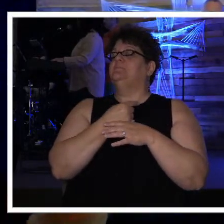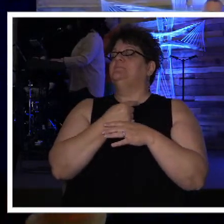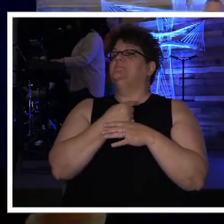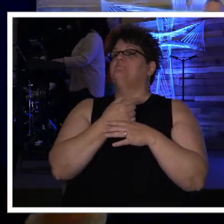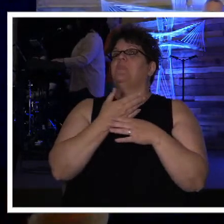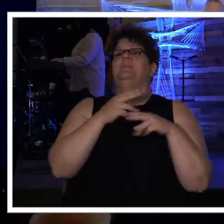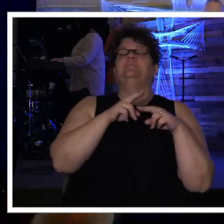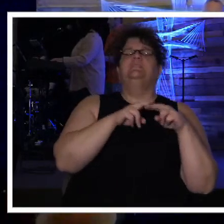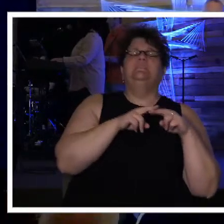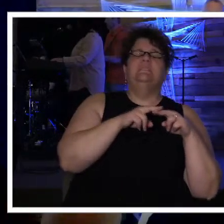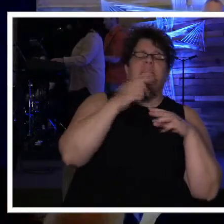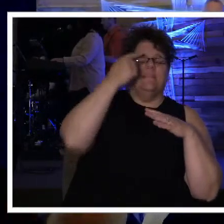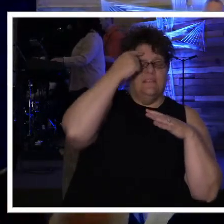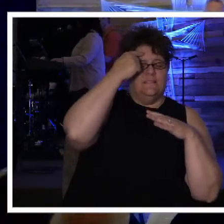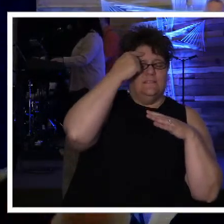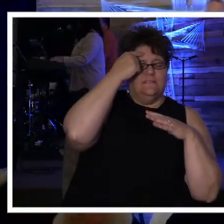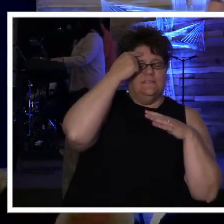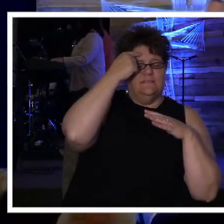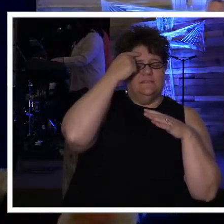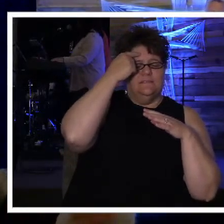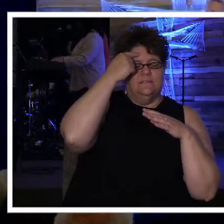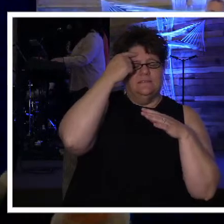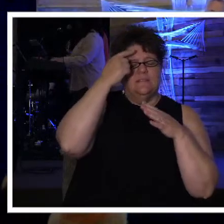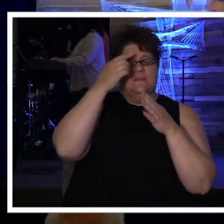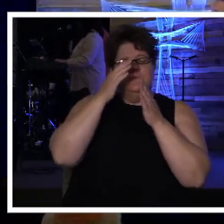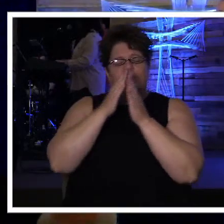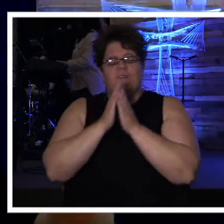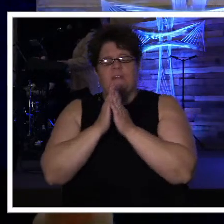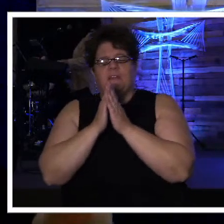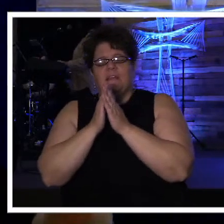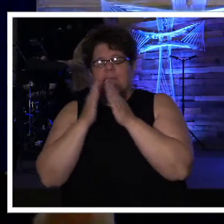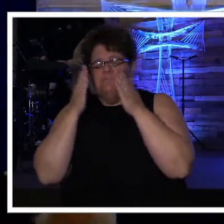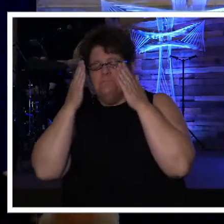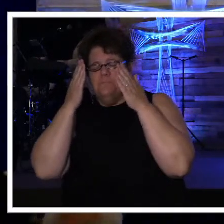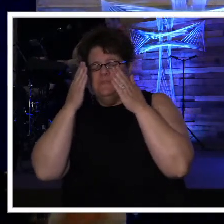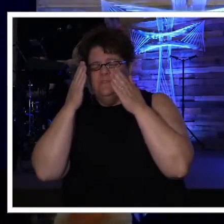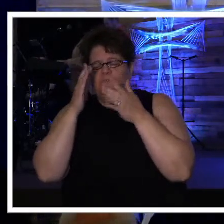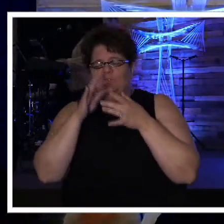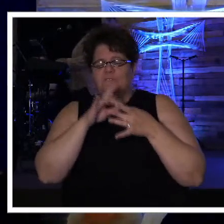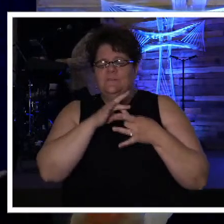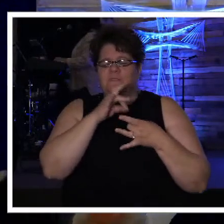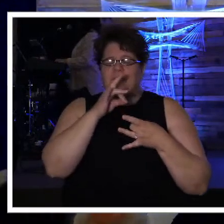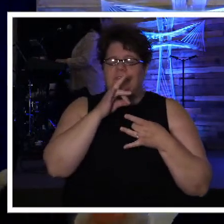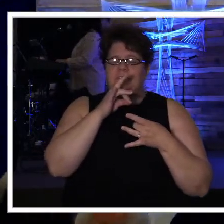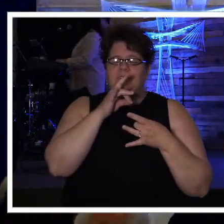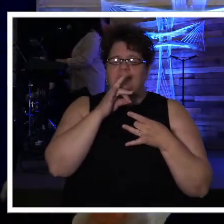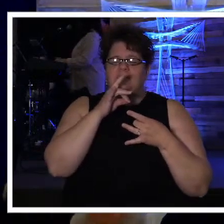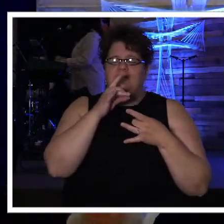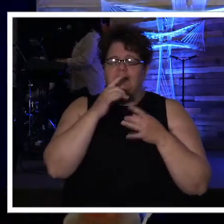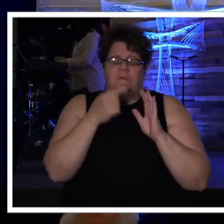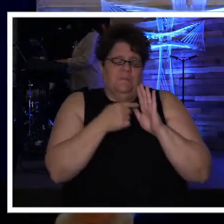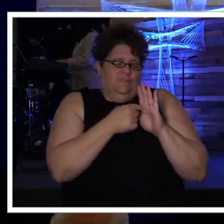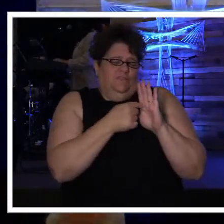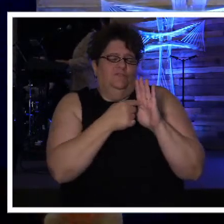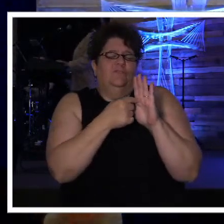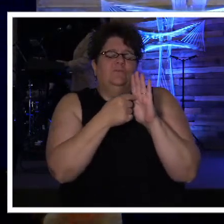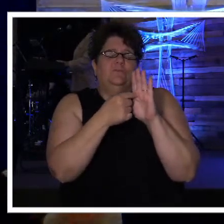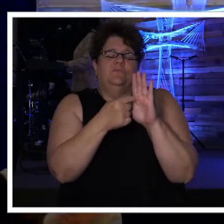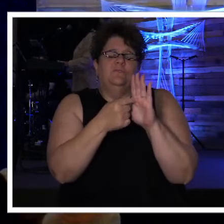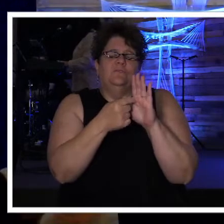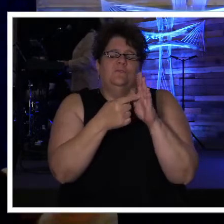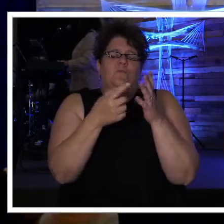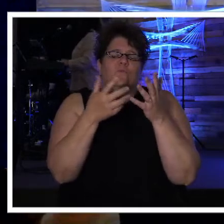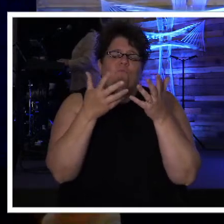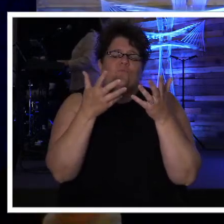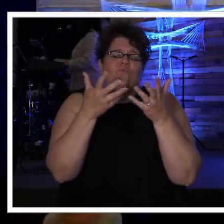just think, just pray. Listen for the Holy Spirit. He will show you what it is. Maybe you've been a